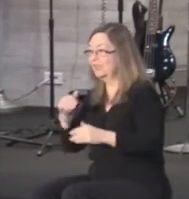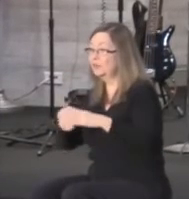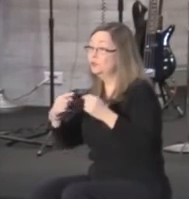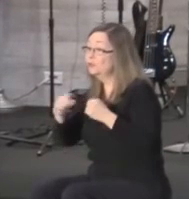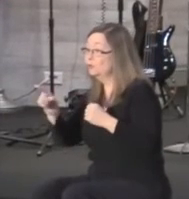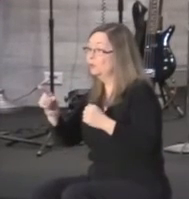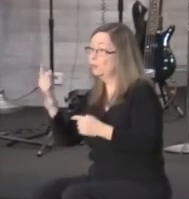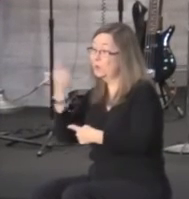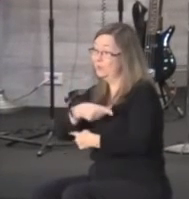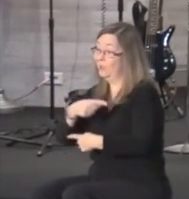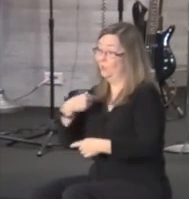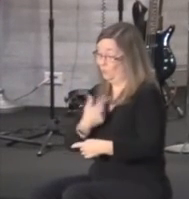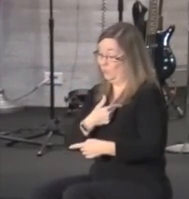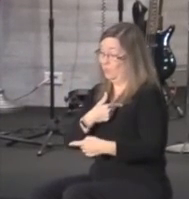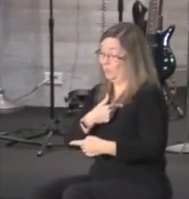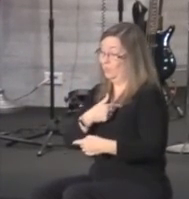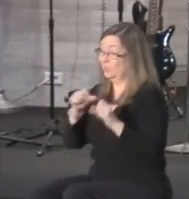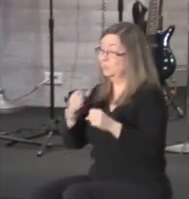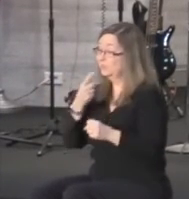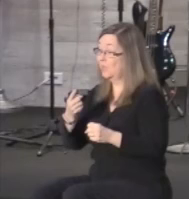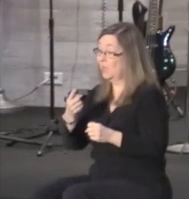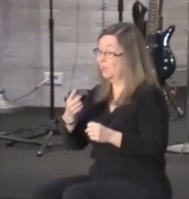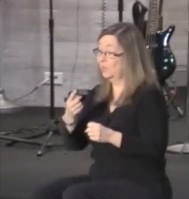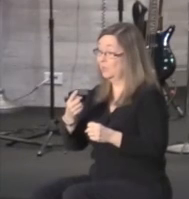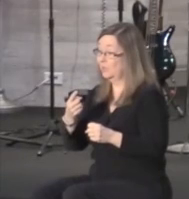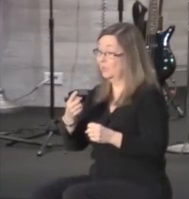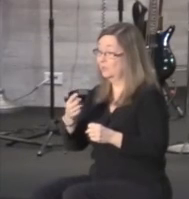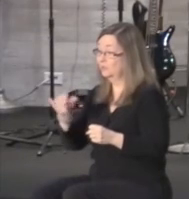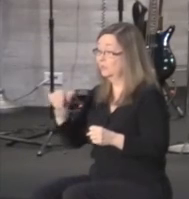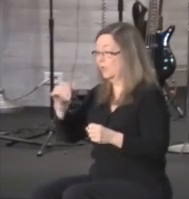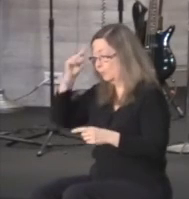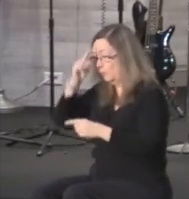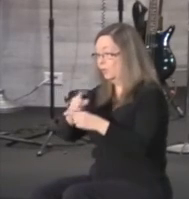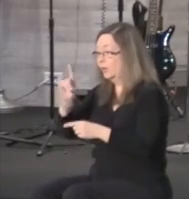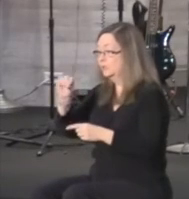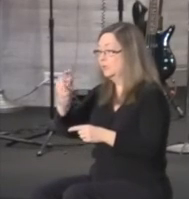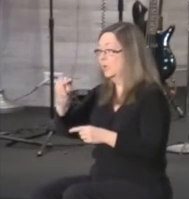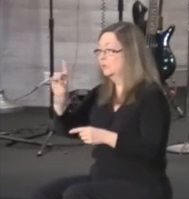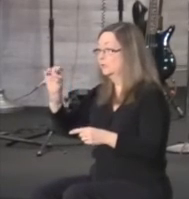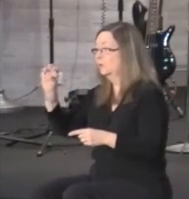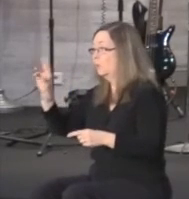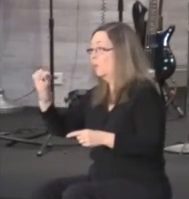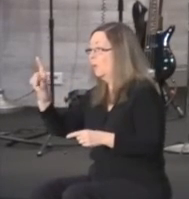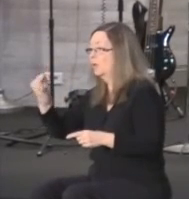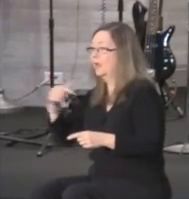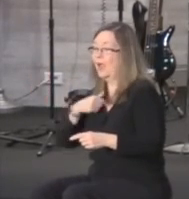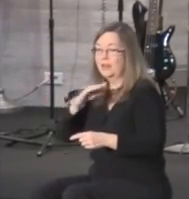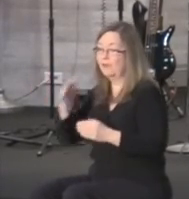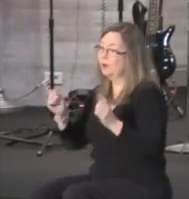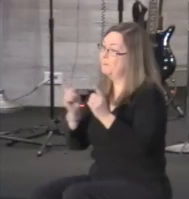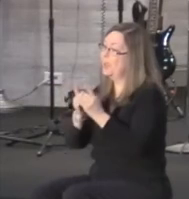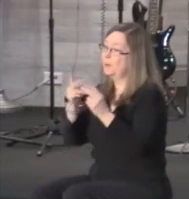And perhaps one day we'll be able to say what Brother Don DeWelt said. I've never met a person who hasn't heard the